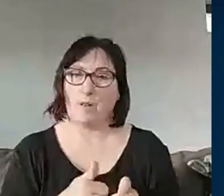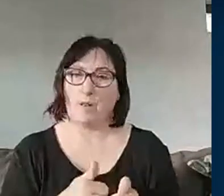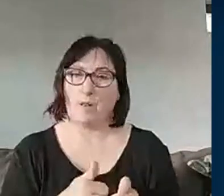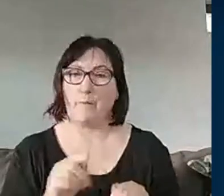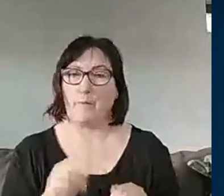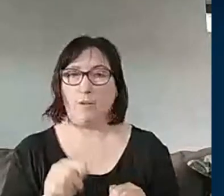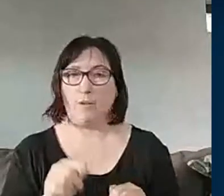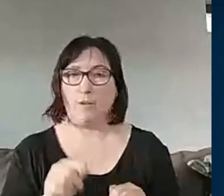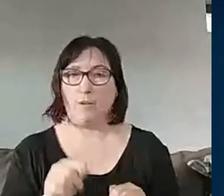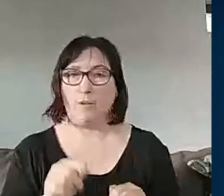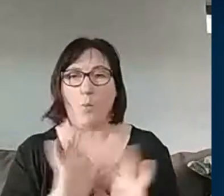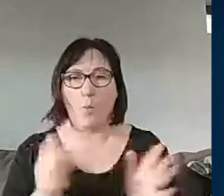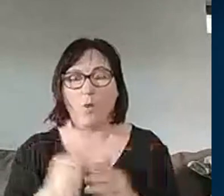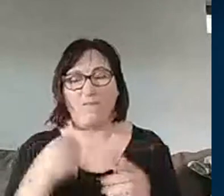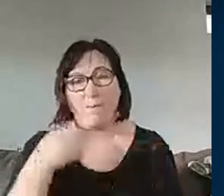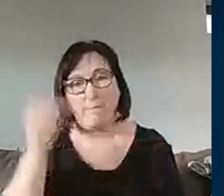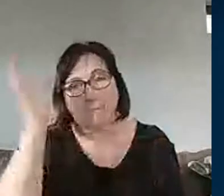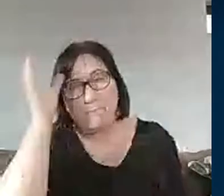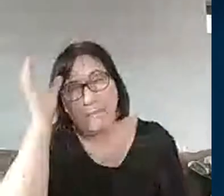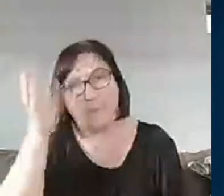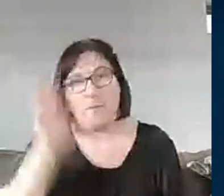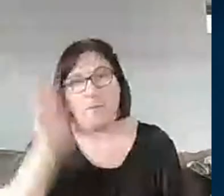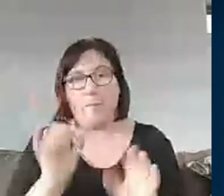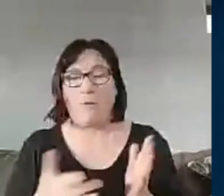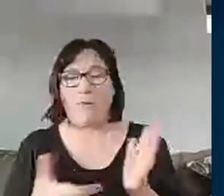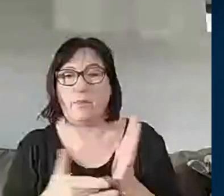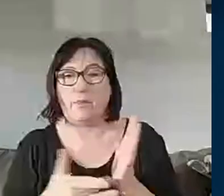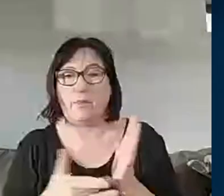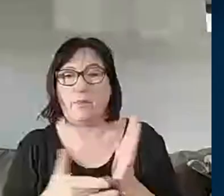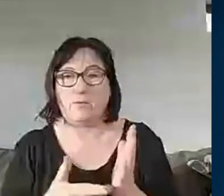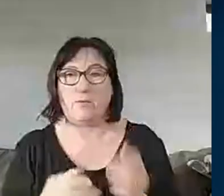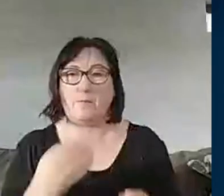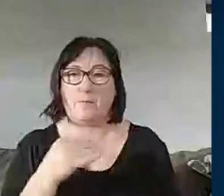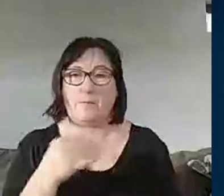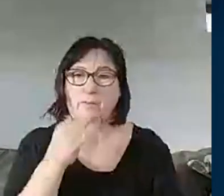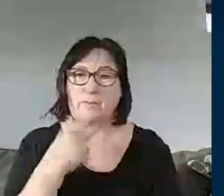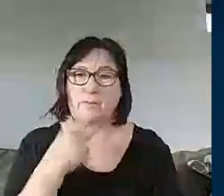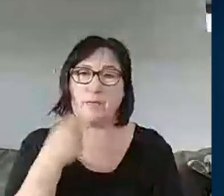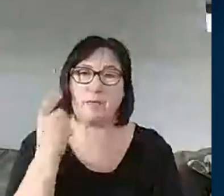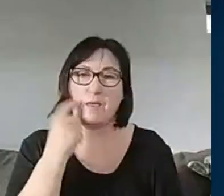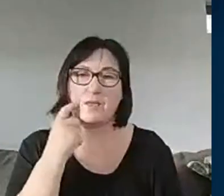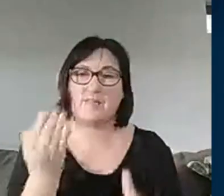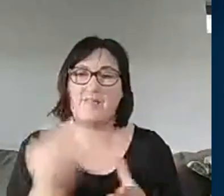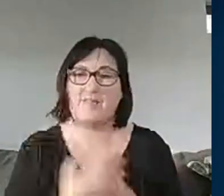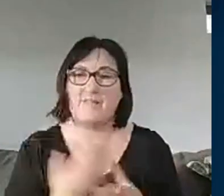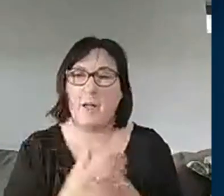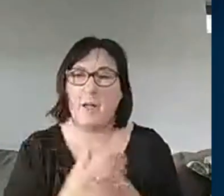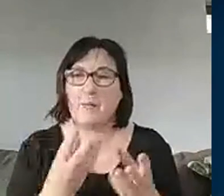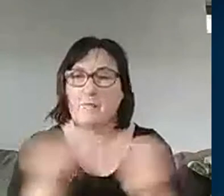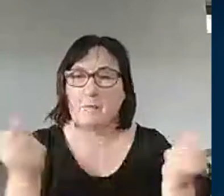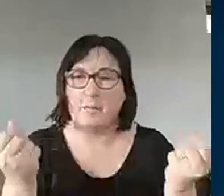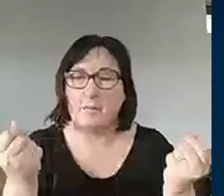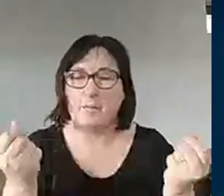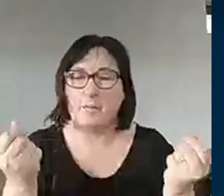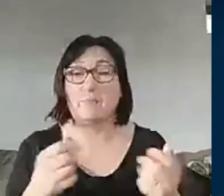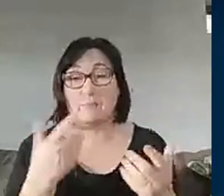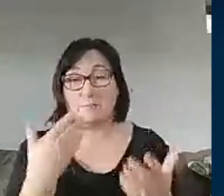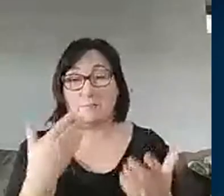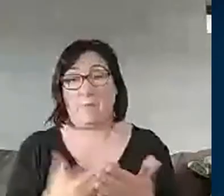savvy. So if my EasyFile backup is missing, is there any way that SARS can assist in retrieving my backups?